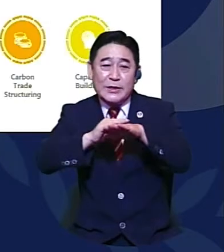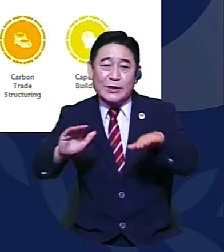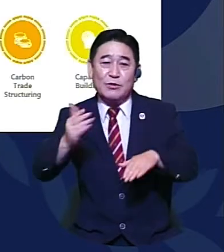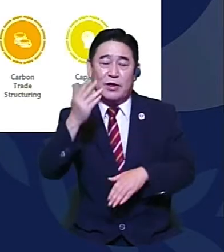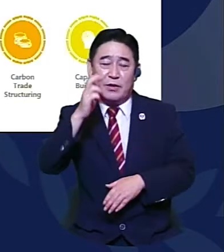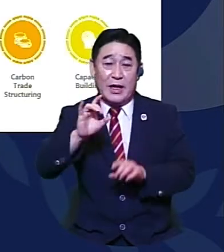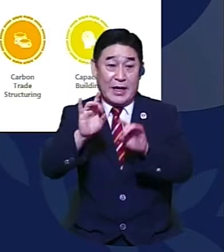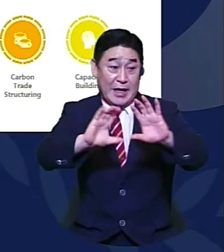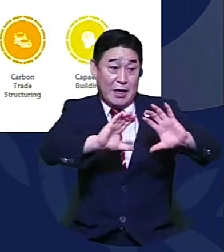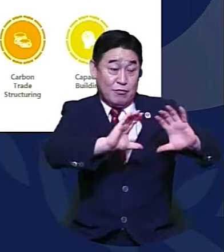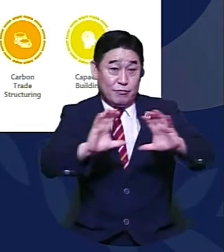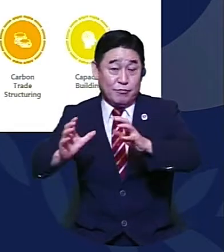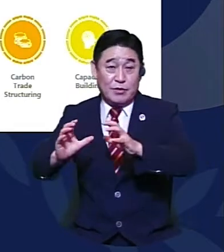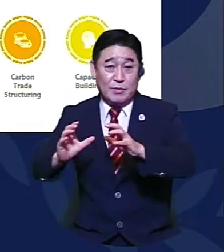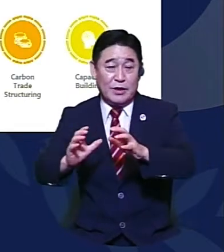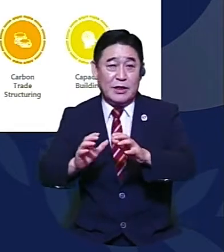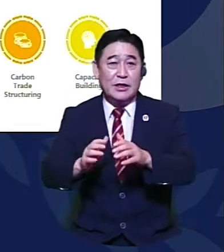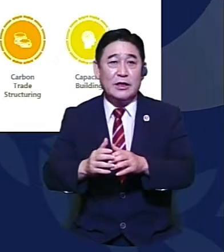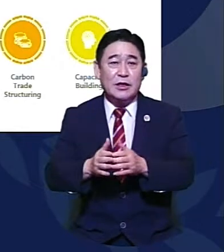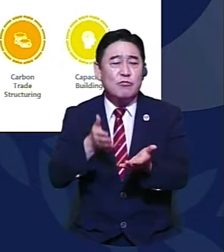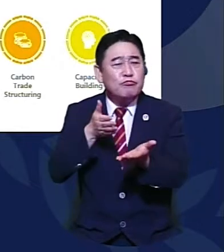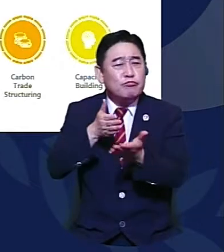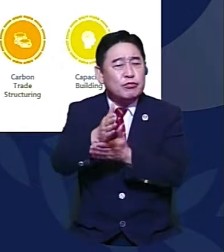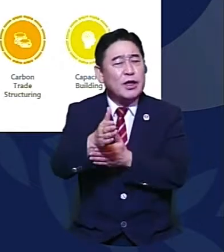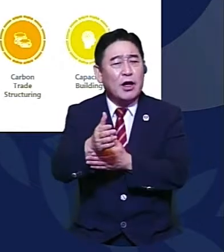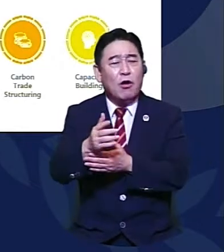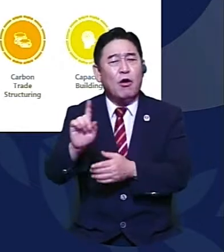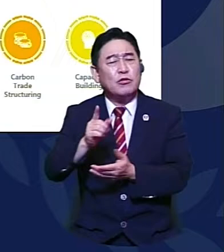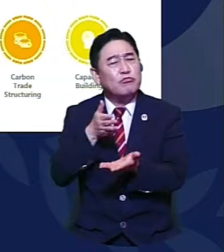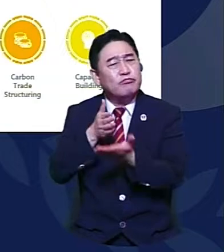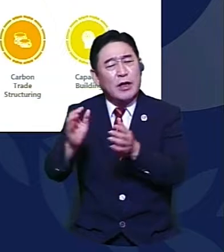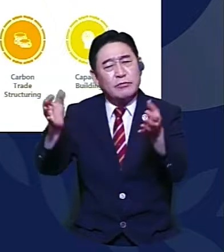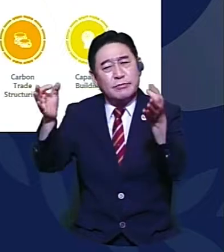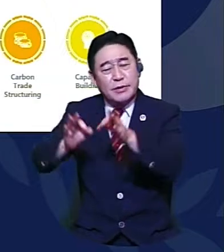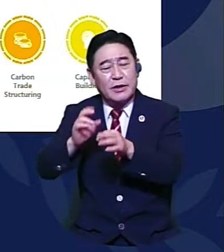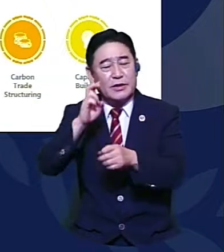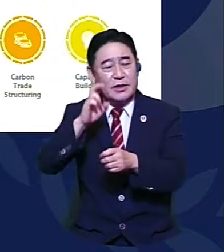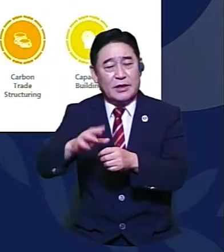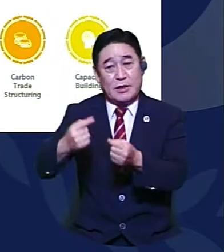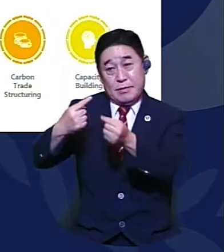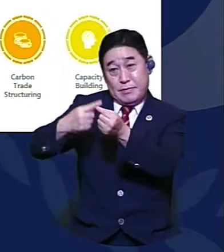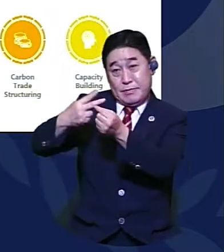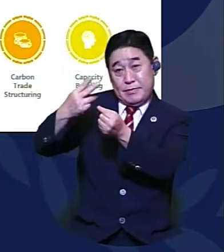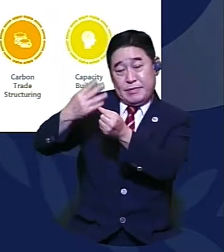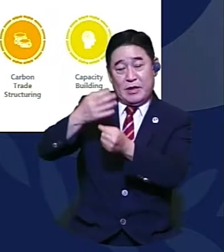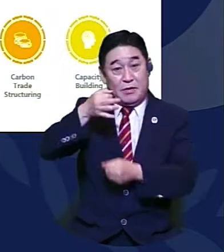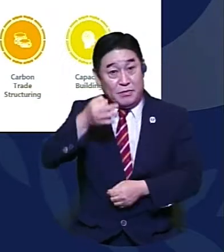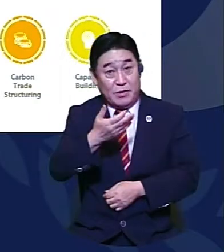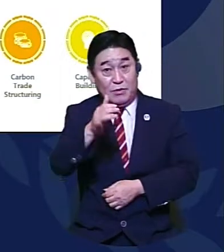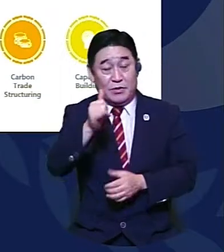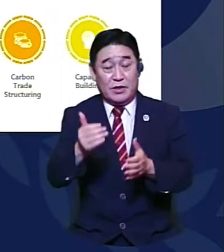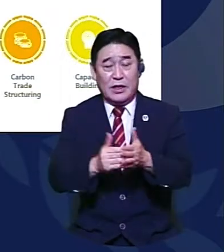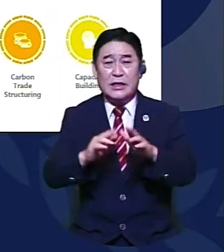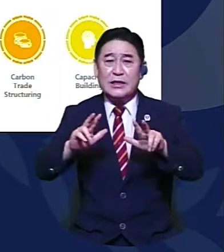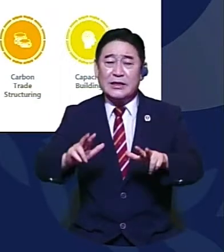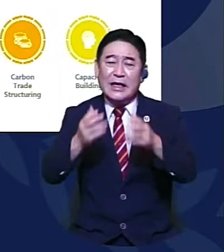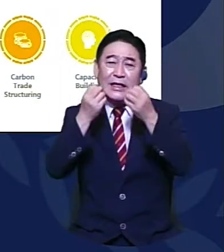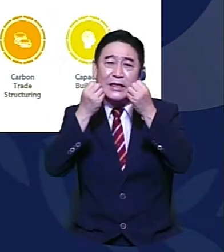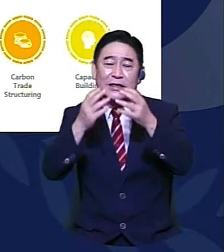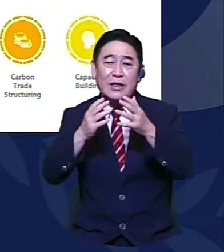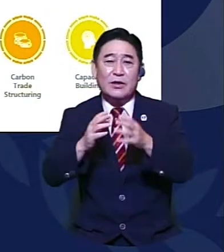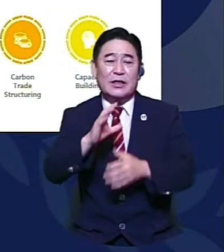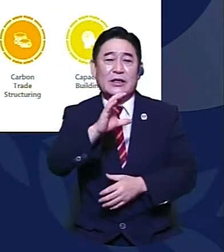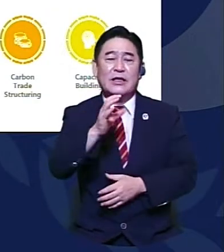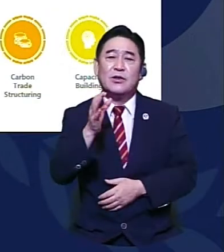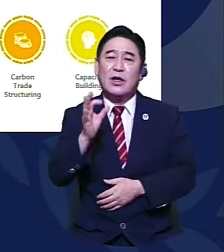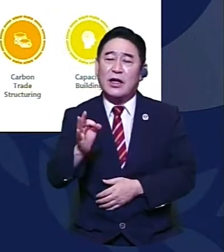finance. And there are also some new opportunities. At GDGI, we have a new carbon pricing group that looks particularly at ways